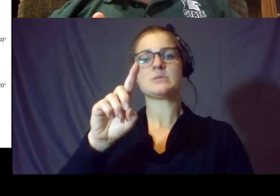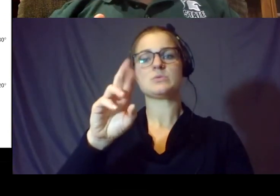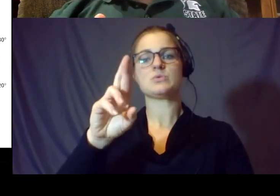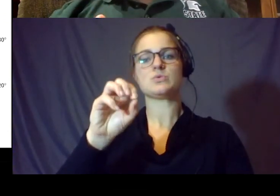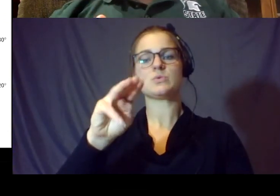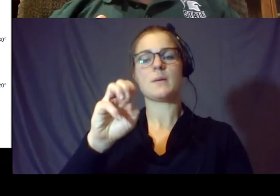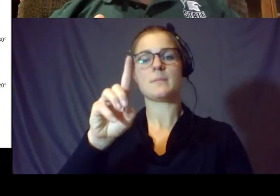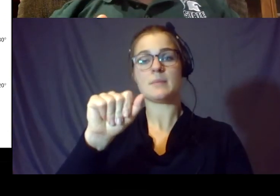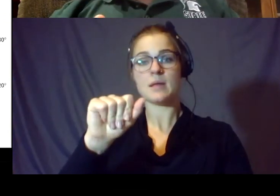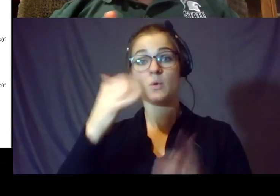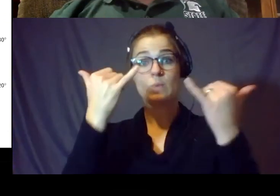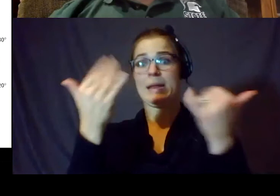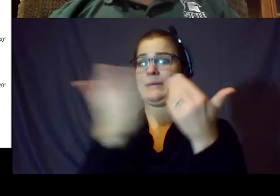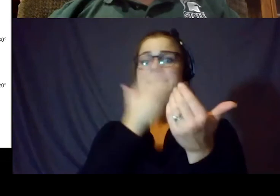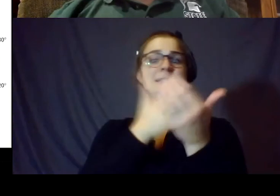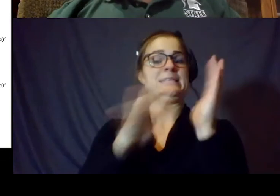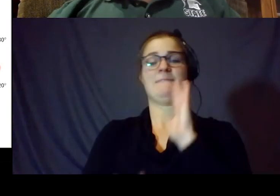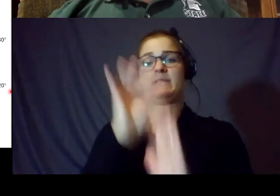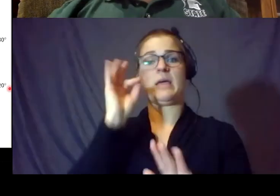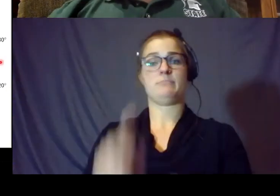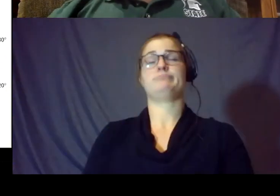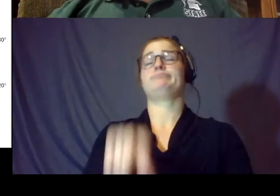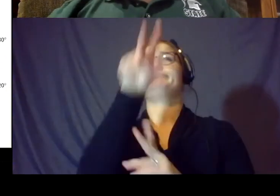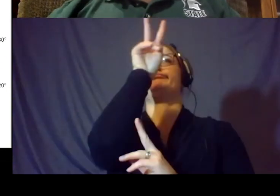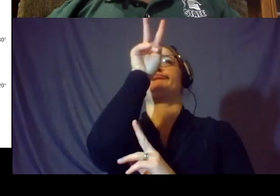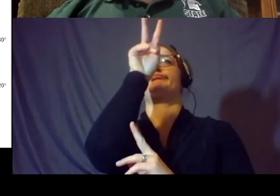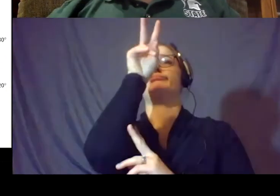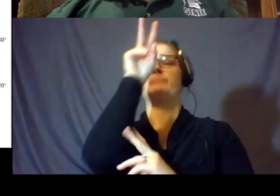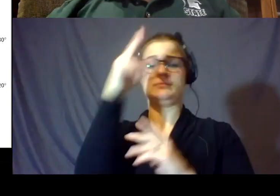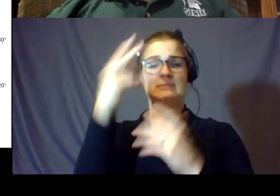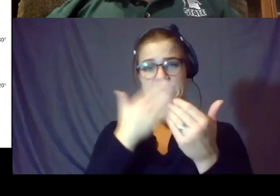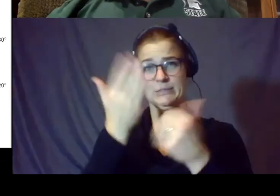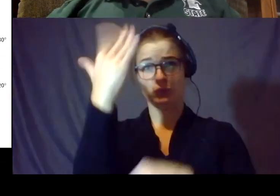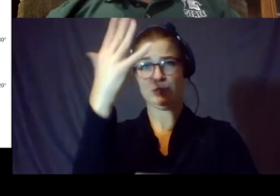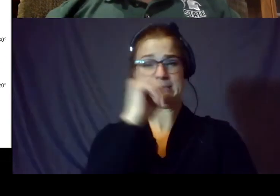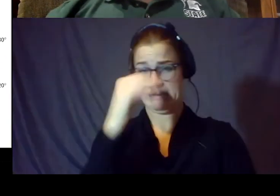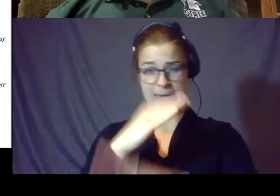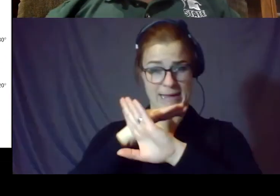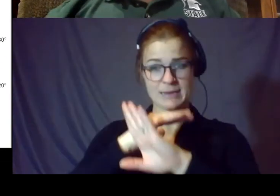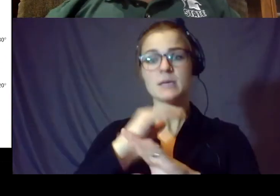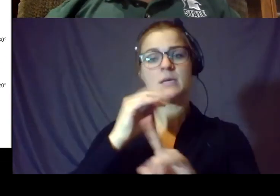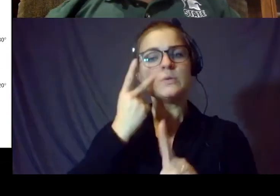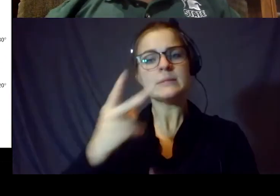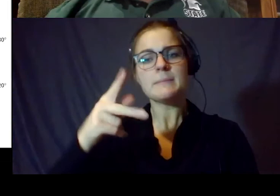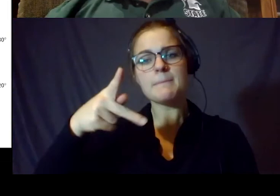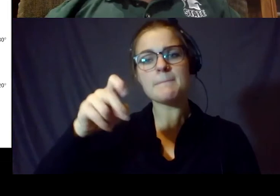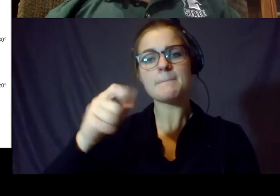right overhead right now, so it's not hidden by trees. Here's the Great Square of Pegasus, and you may remember